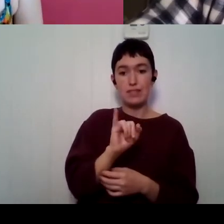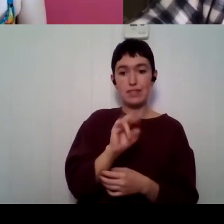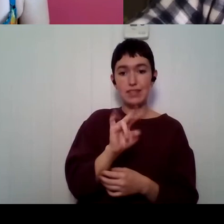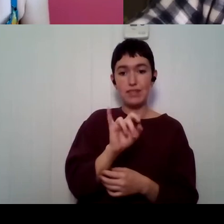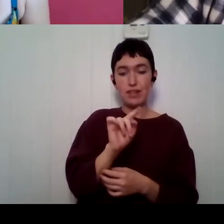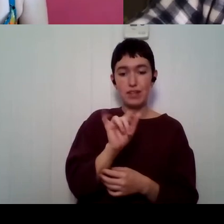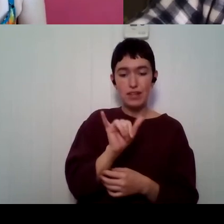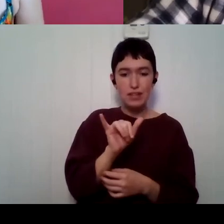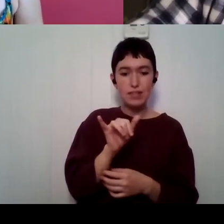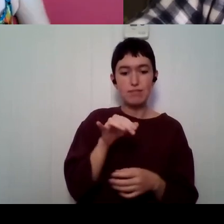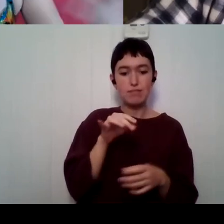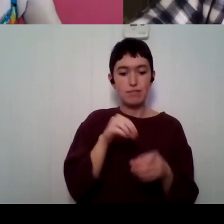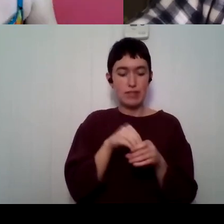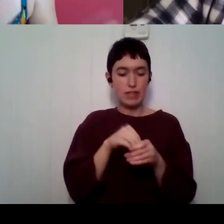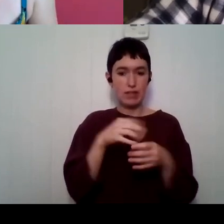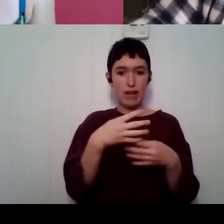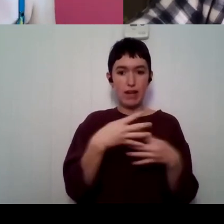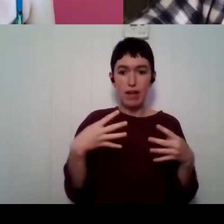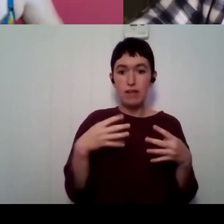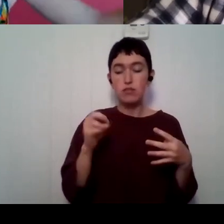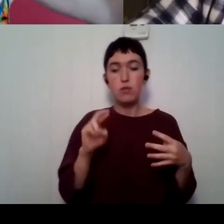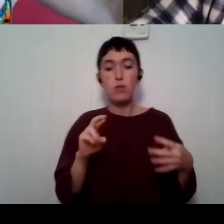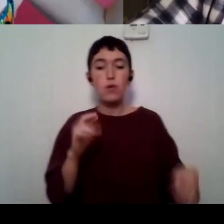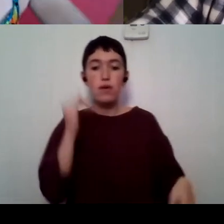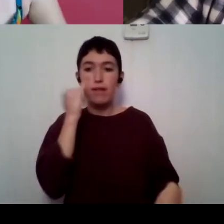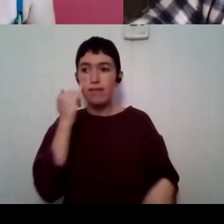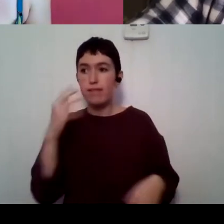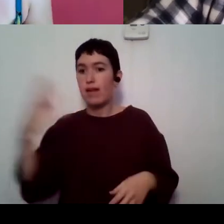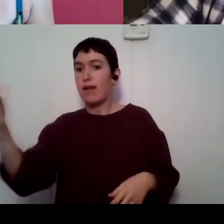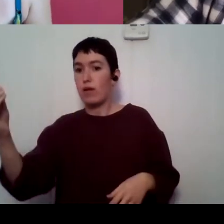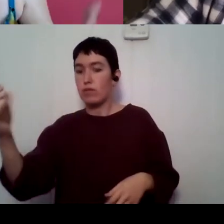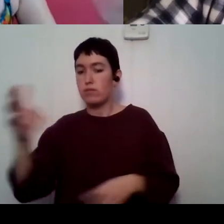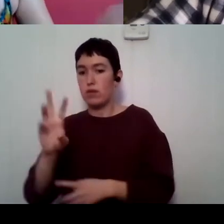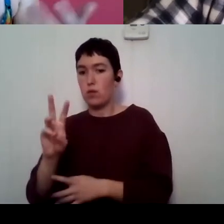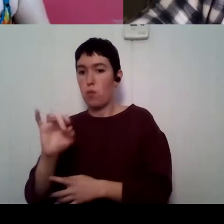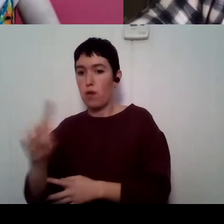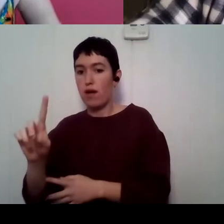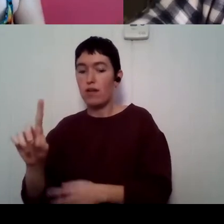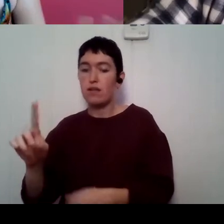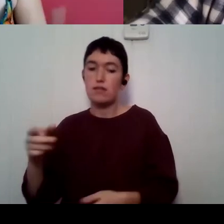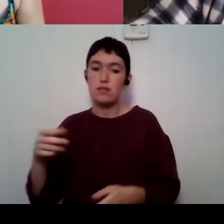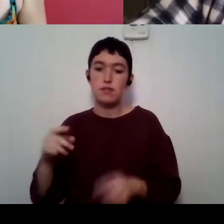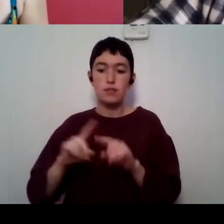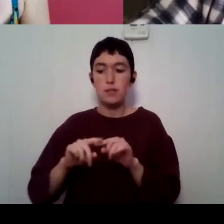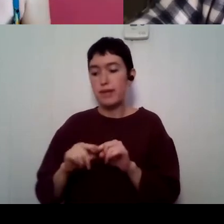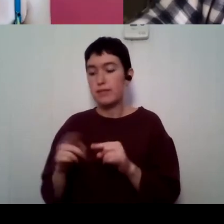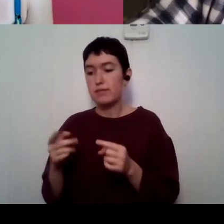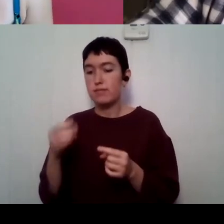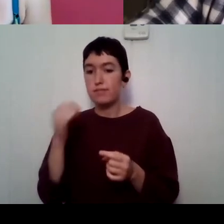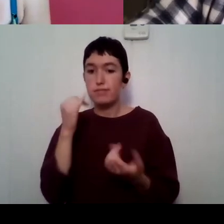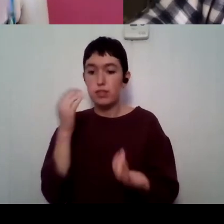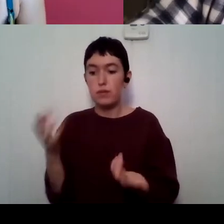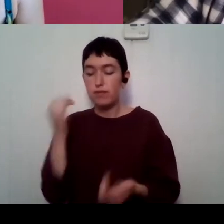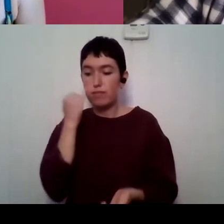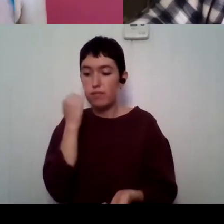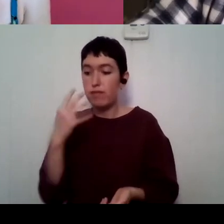it's, you know, getting predated upon by whatever's in the region, or falling, or this or that, or getting ill or sick. So it really